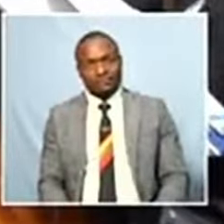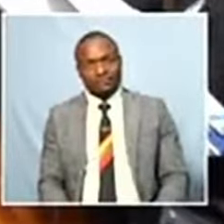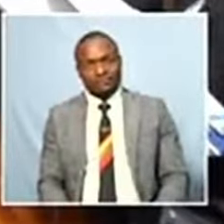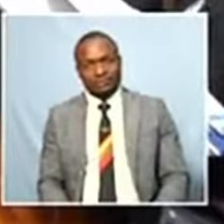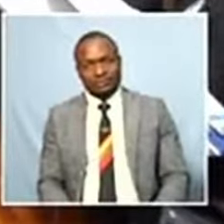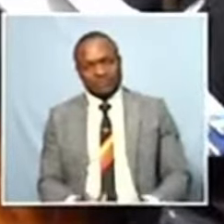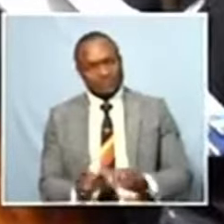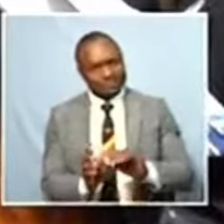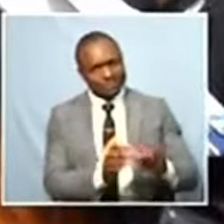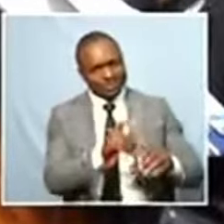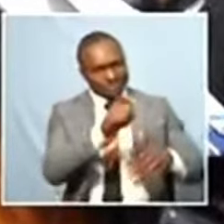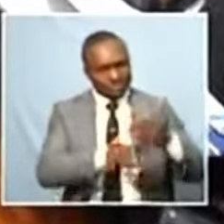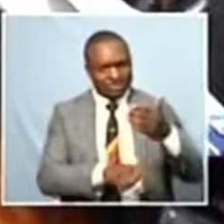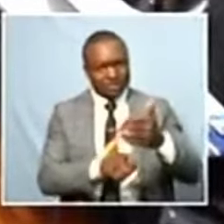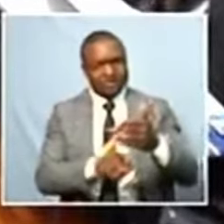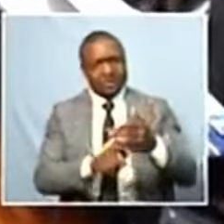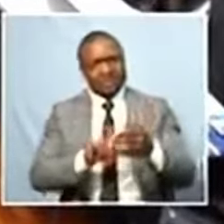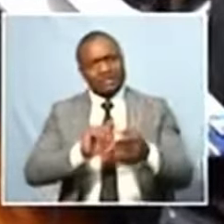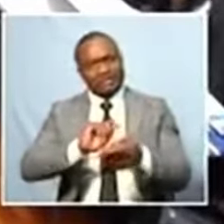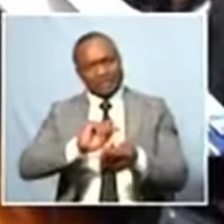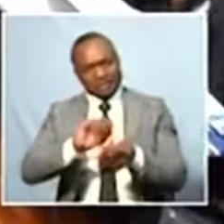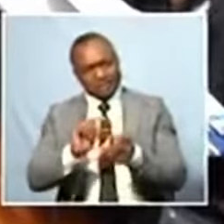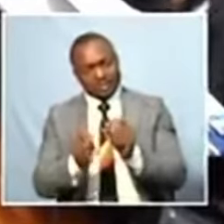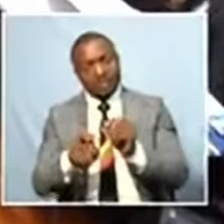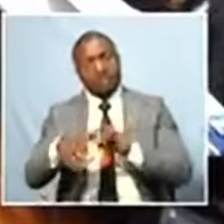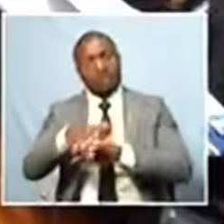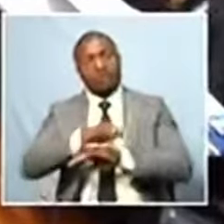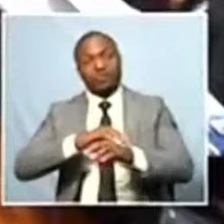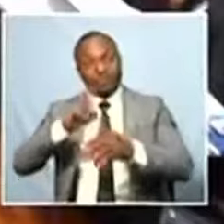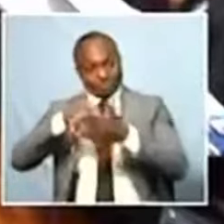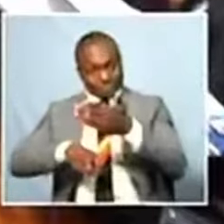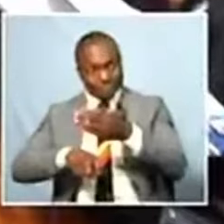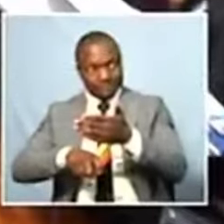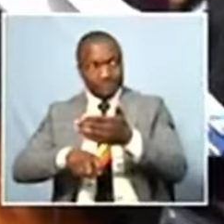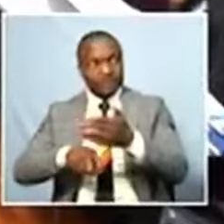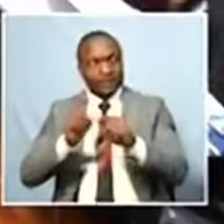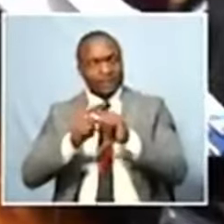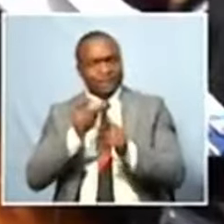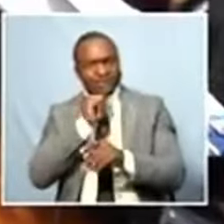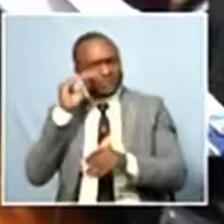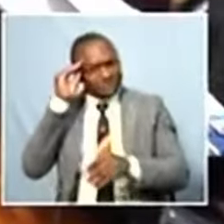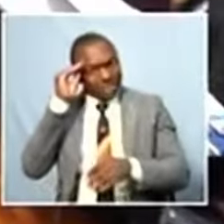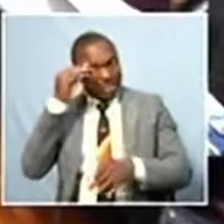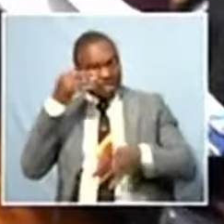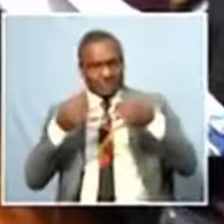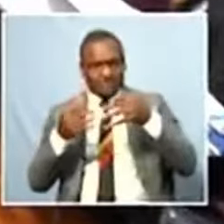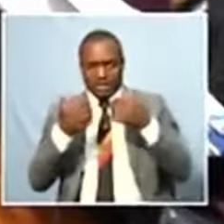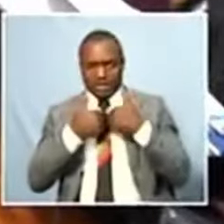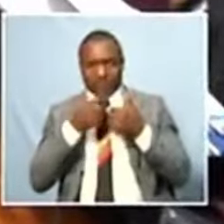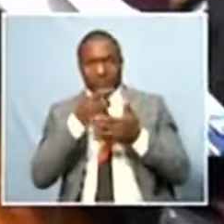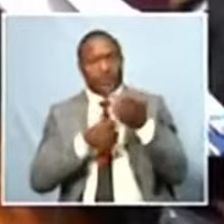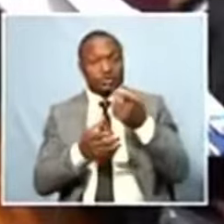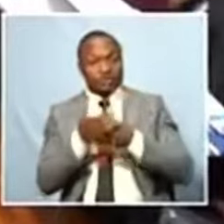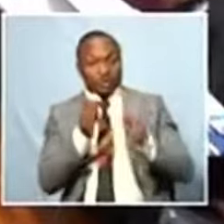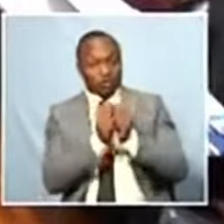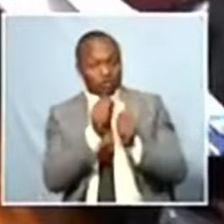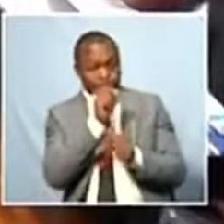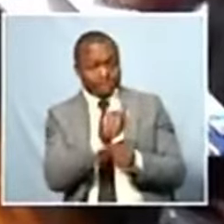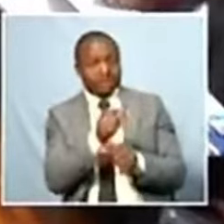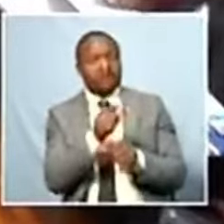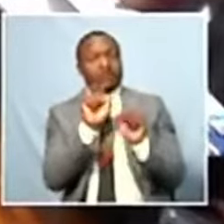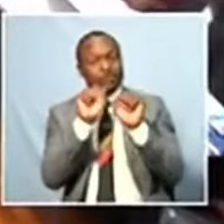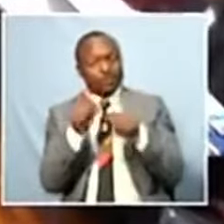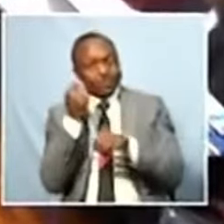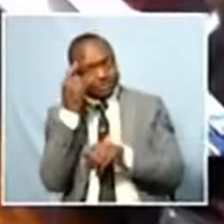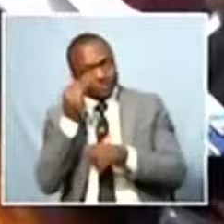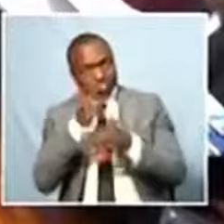presumptive tax into turnover tax and the corporate income tax is welcome. But I don't know whether you had some consultation with them so that you also